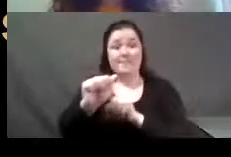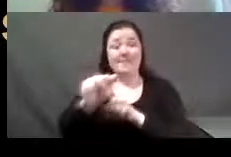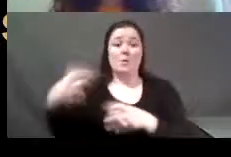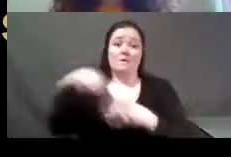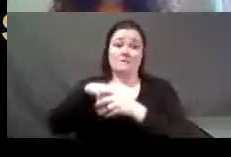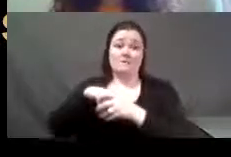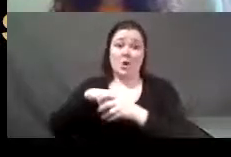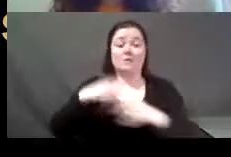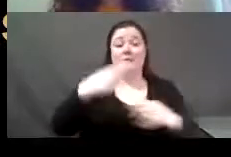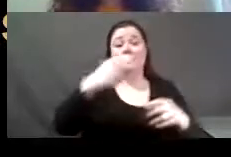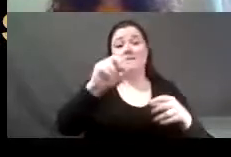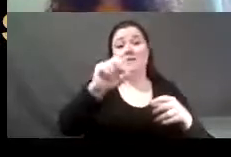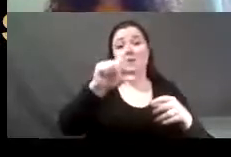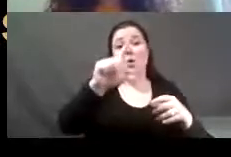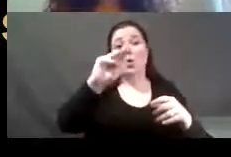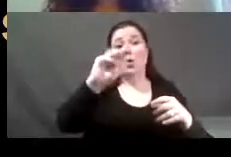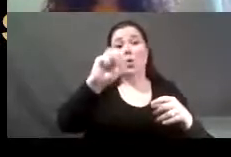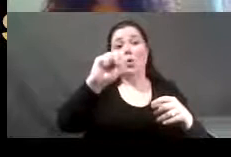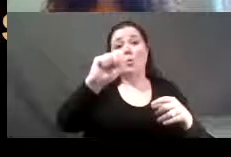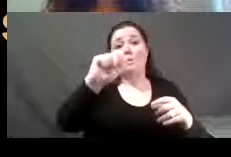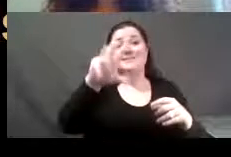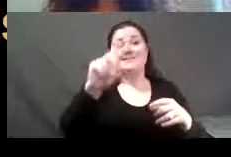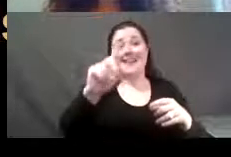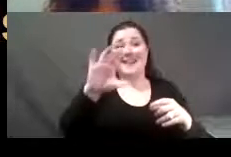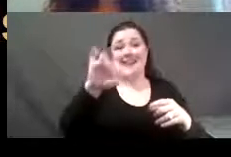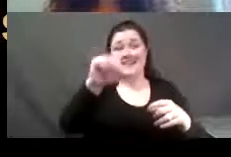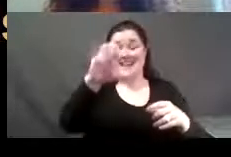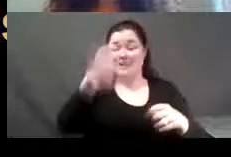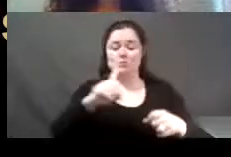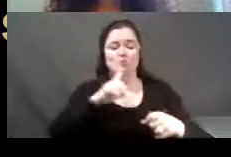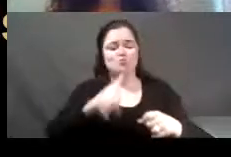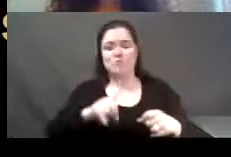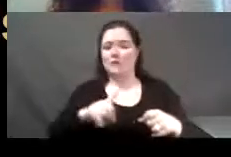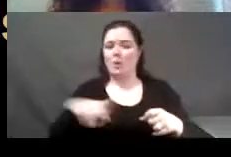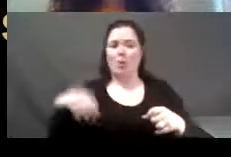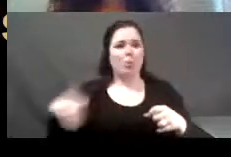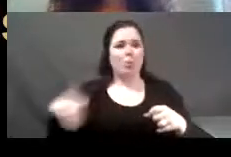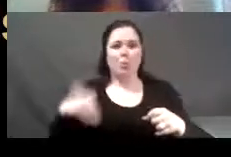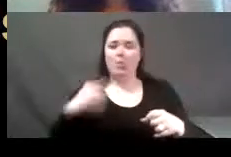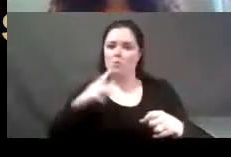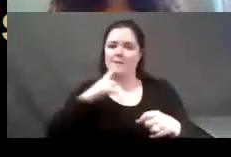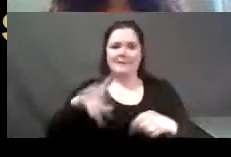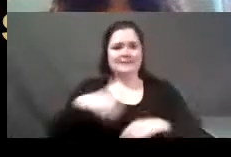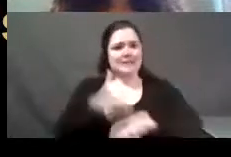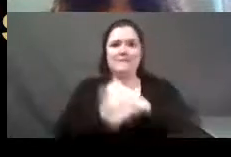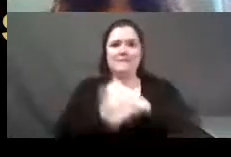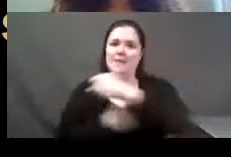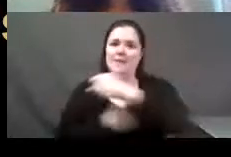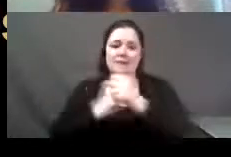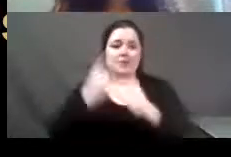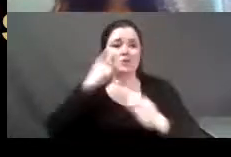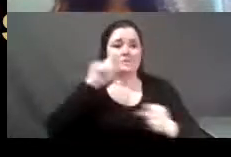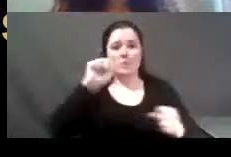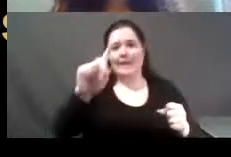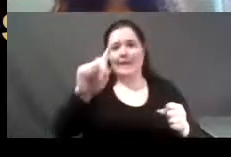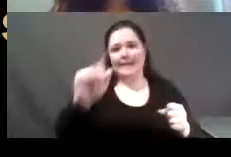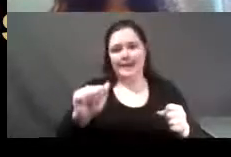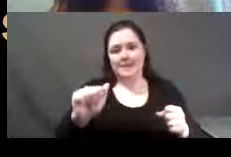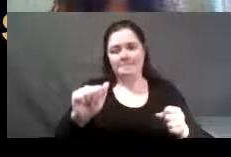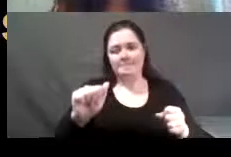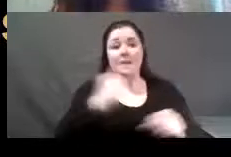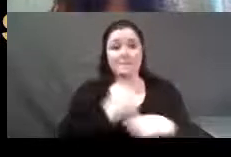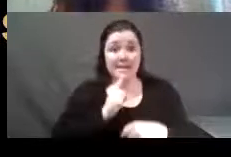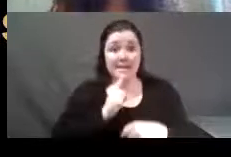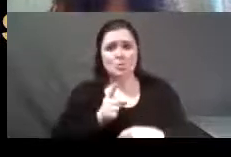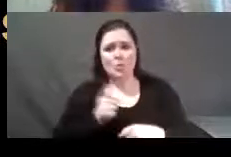Olmstead case, which laid a massive framework in the American Disability Act to make sure that they're